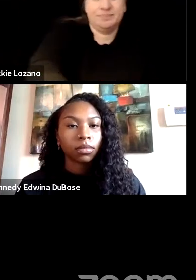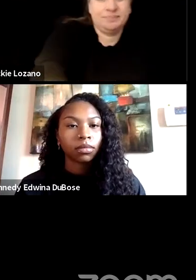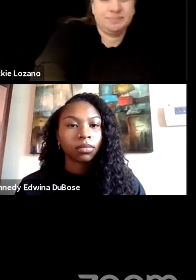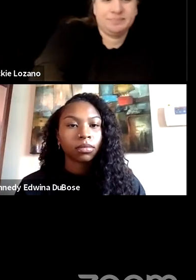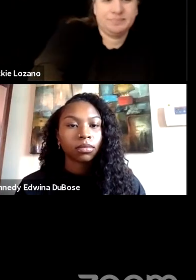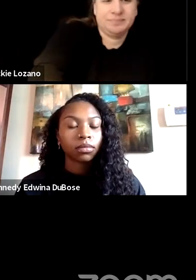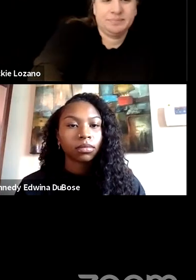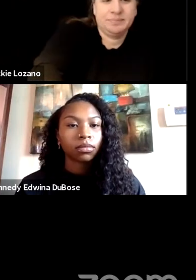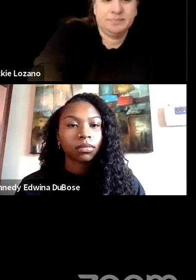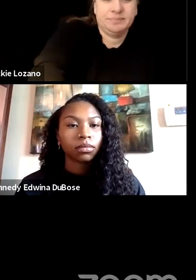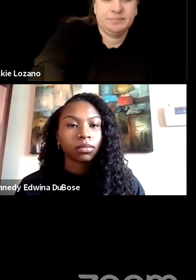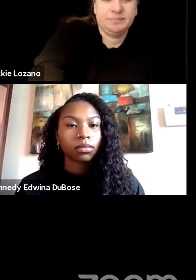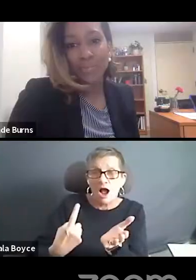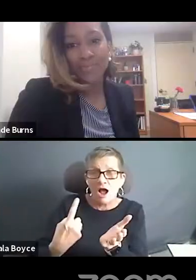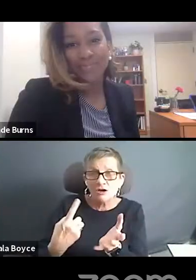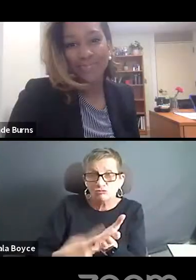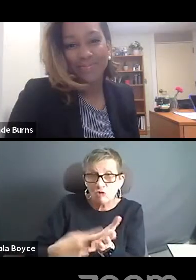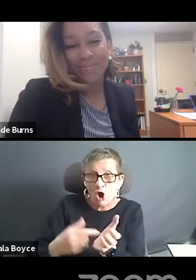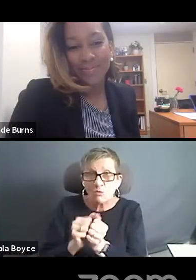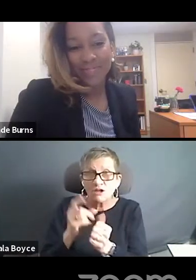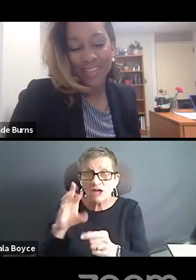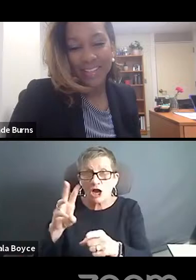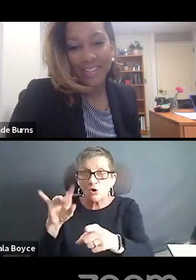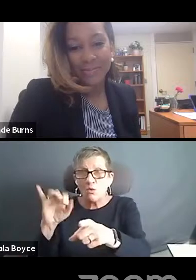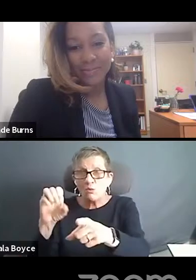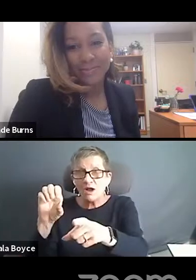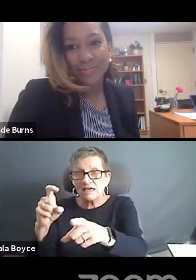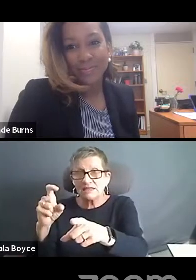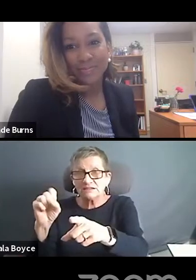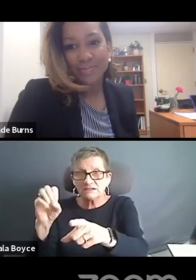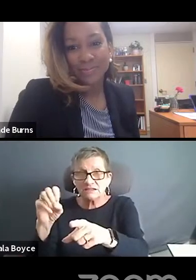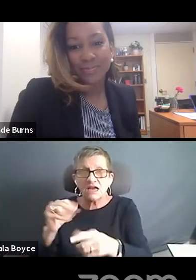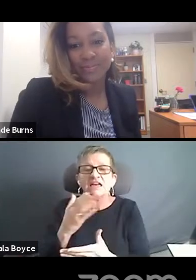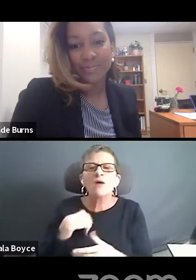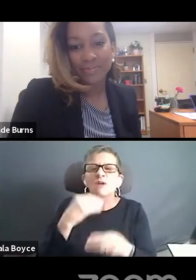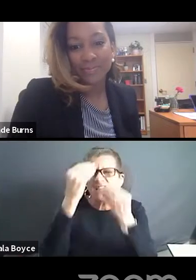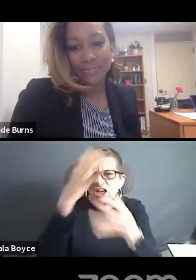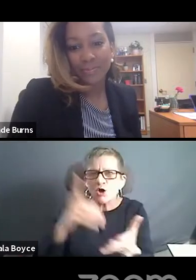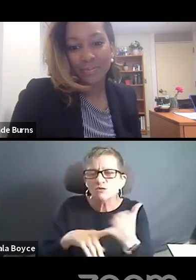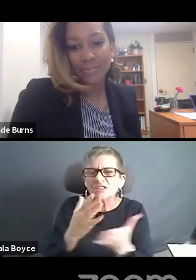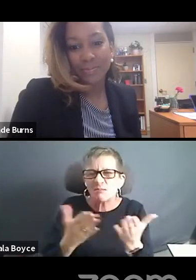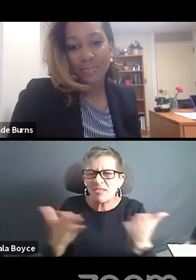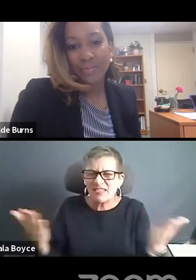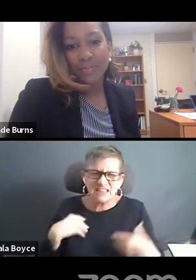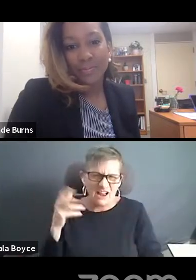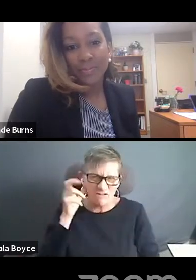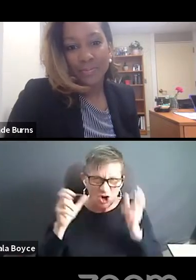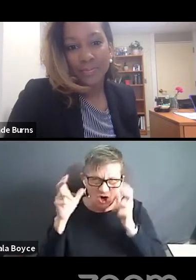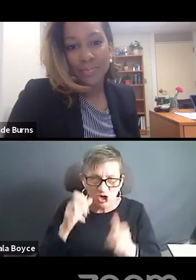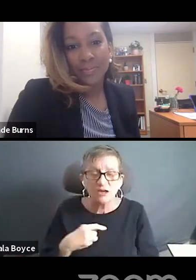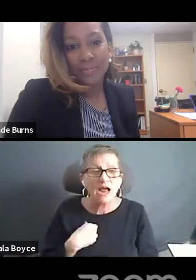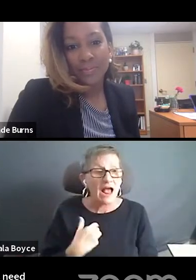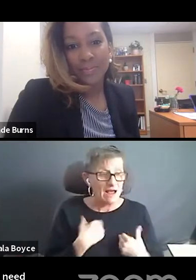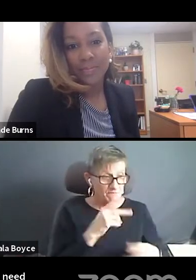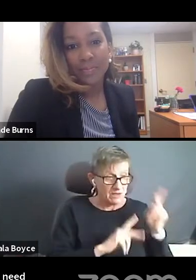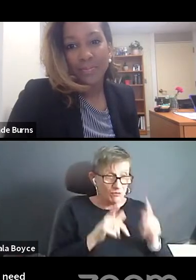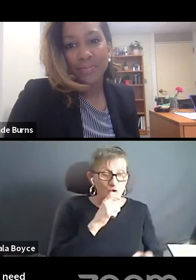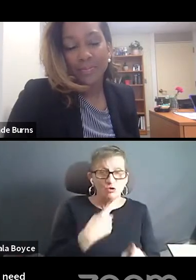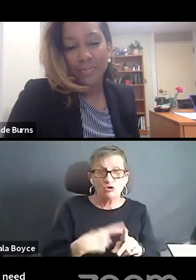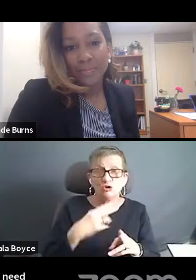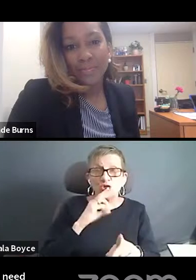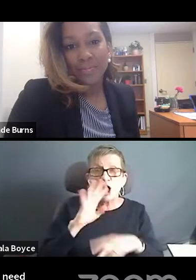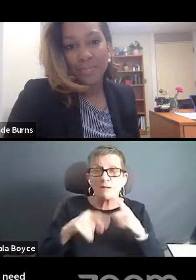before I toss this over to Dr. Wixson, I'm going to tell you that some of the things I've heard, right? I have people that talk about Tuskegee,